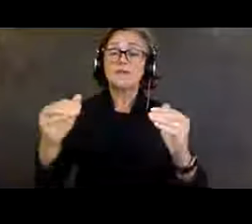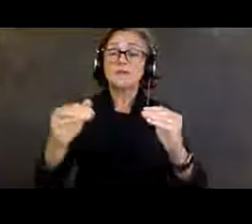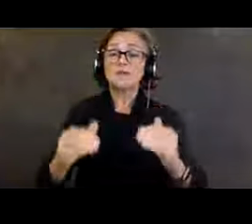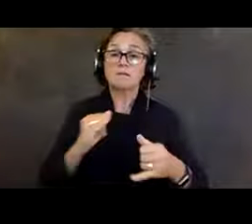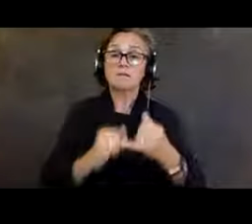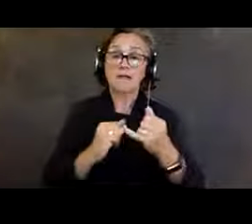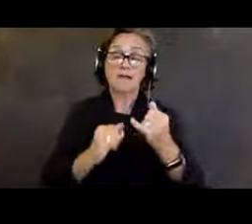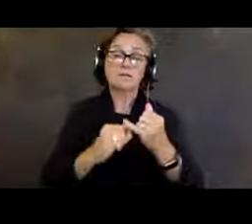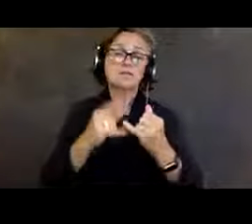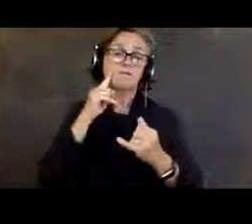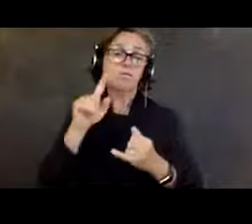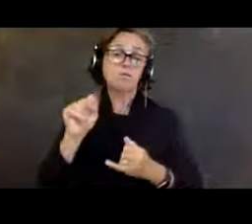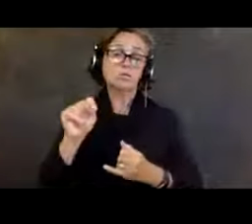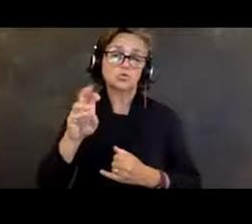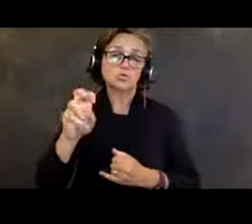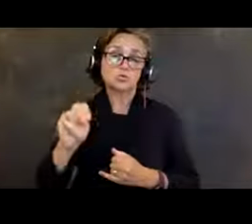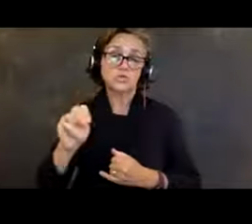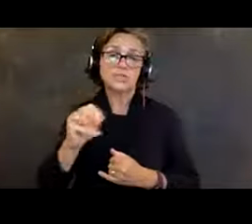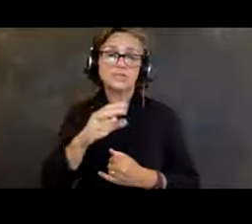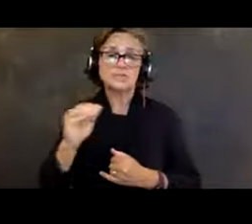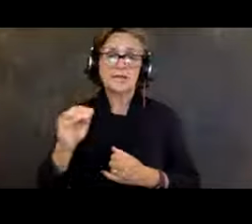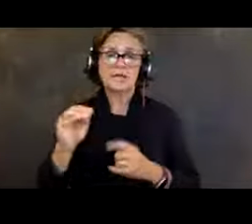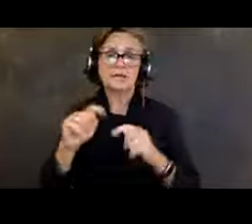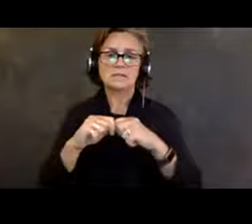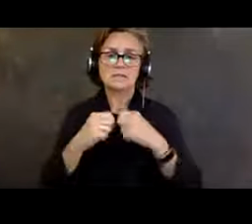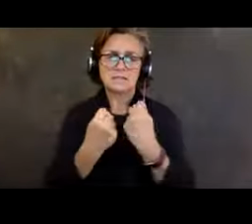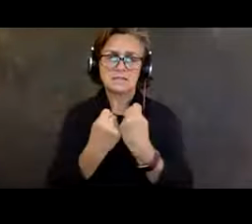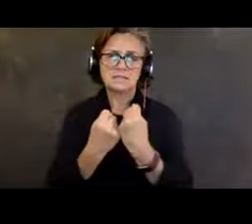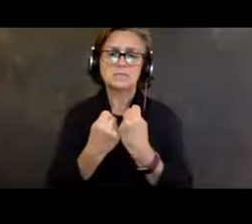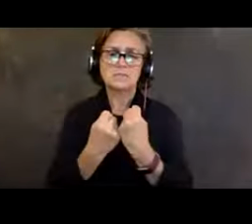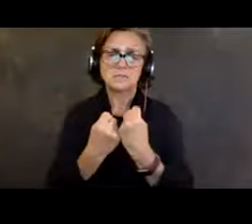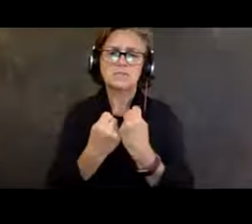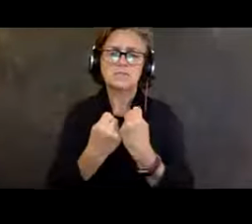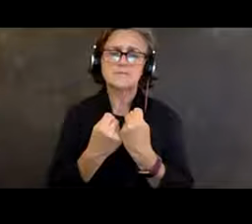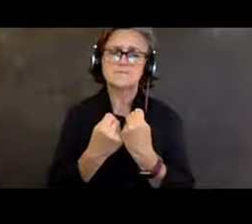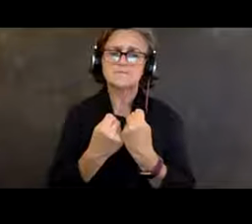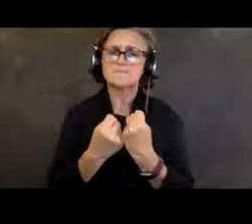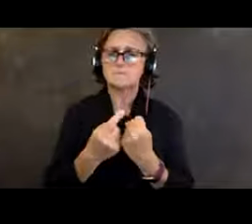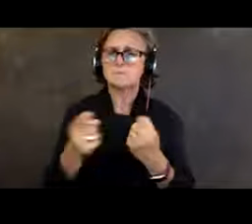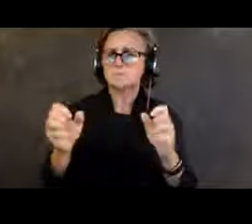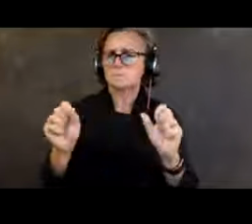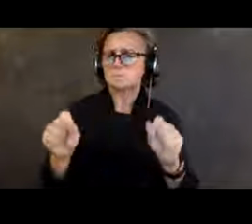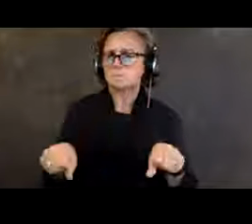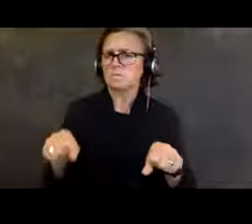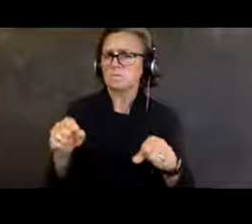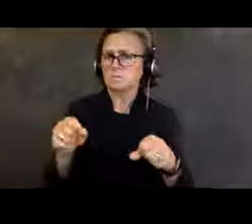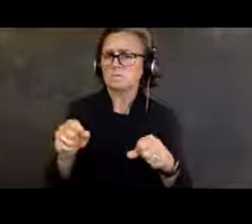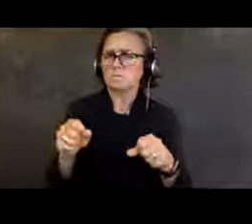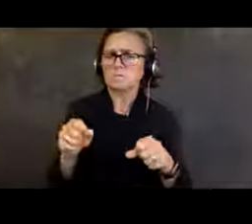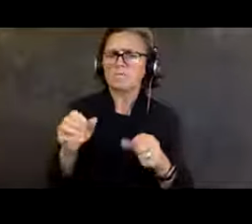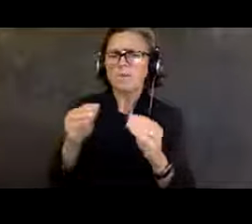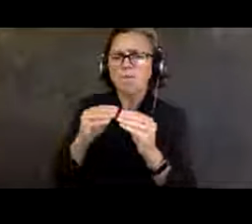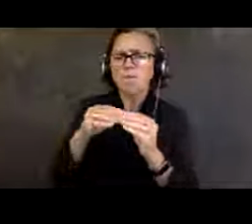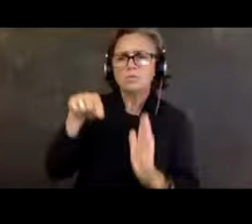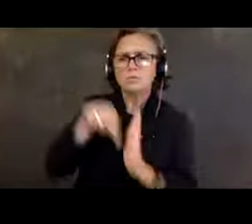this is an age where you can definitely have more complex conversations, listening to your children and asking